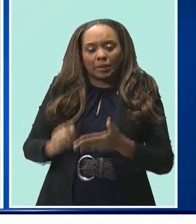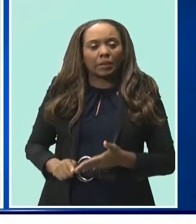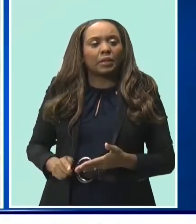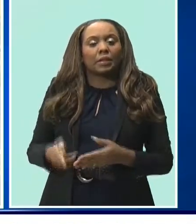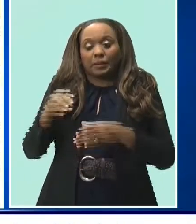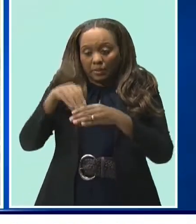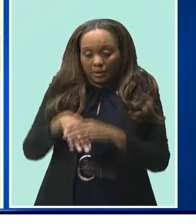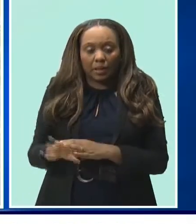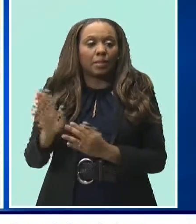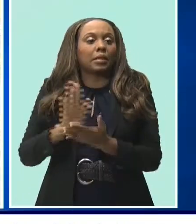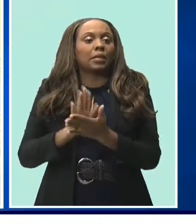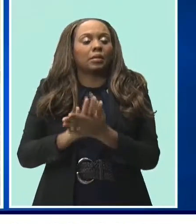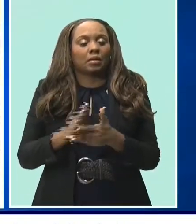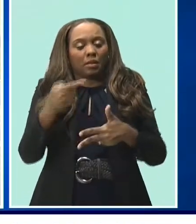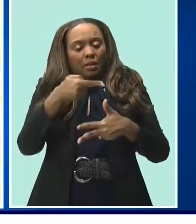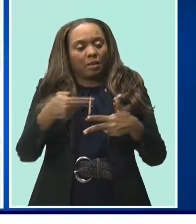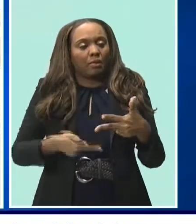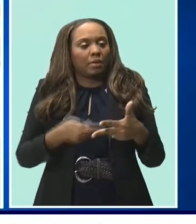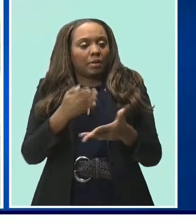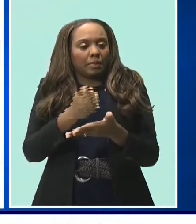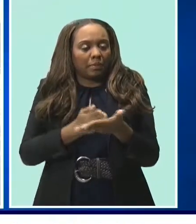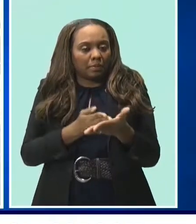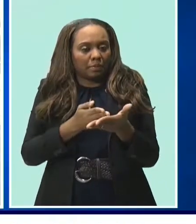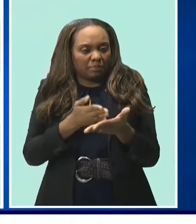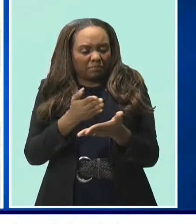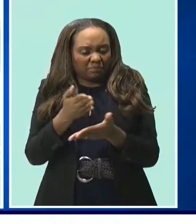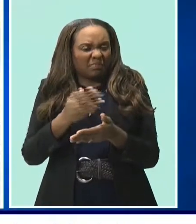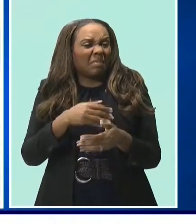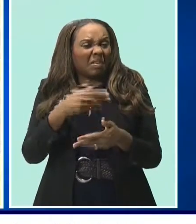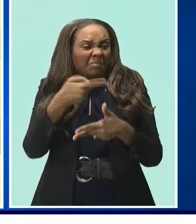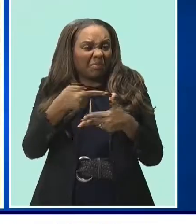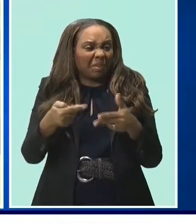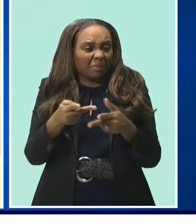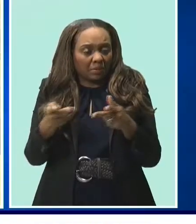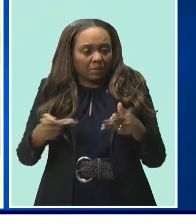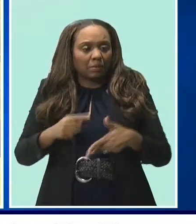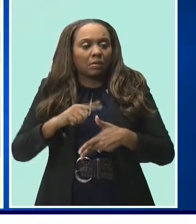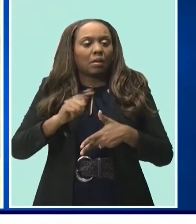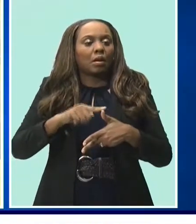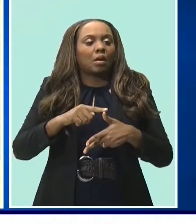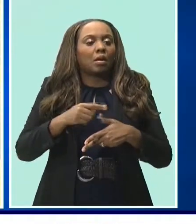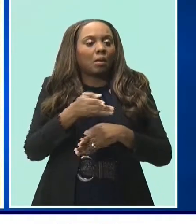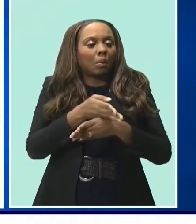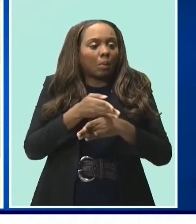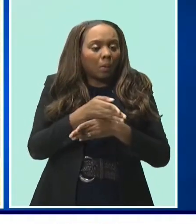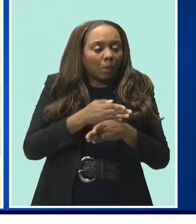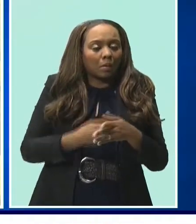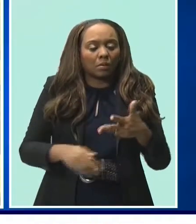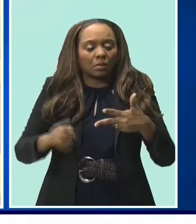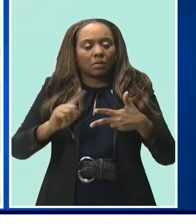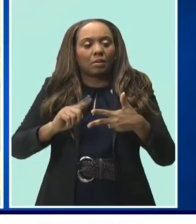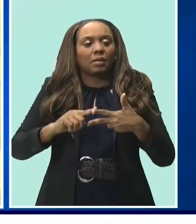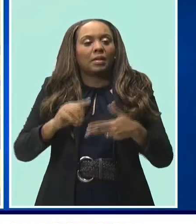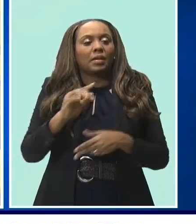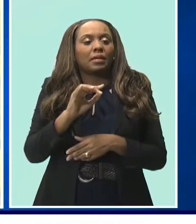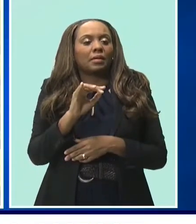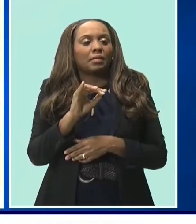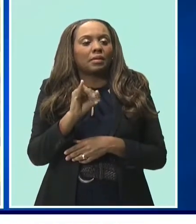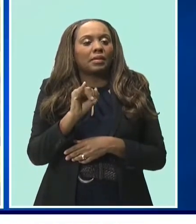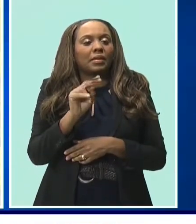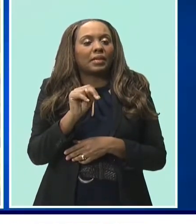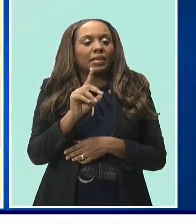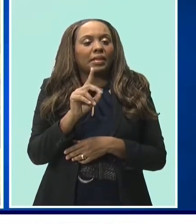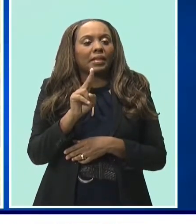areas. We've got 3 areas in operation today: in technical drawing, woodwork, the industrial arts area. There are also